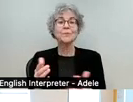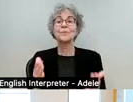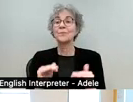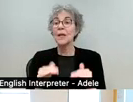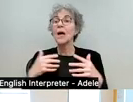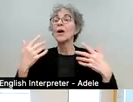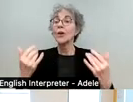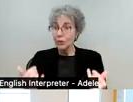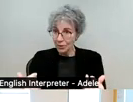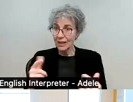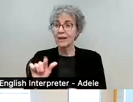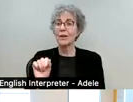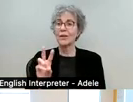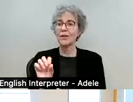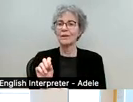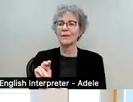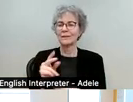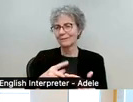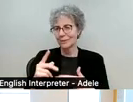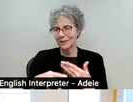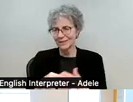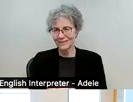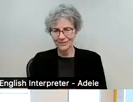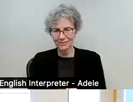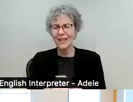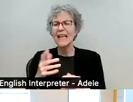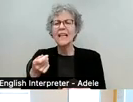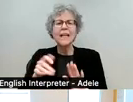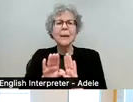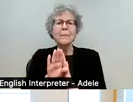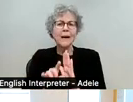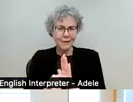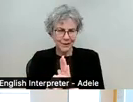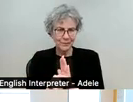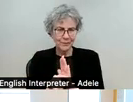So now our Lawson project. So a bit of background.